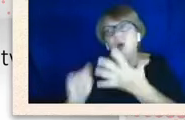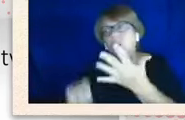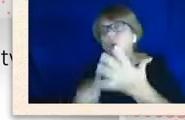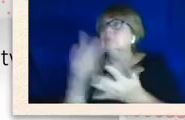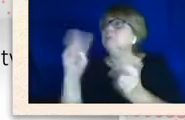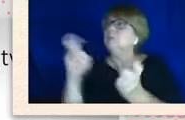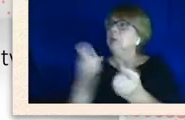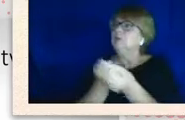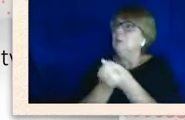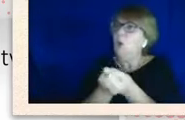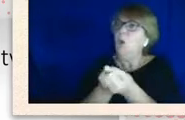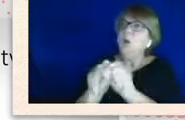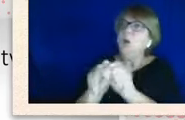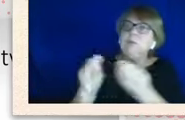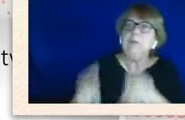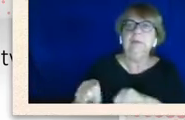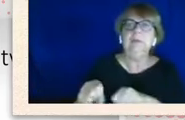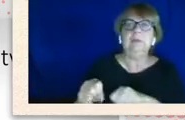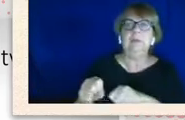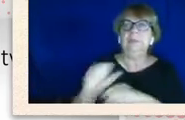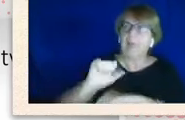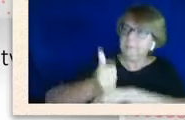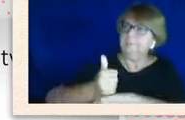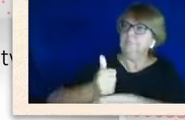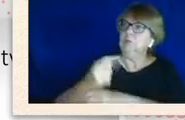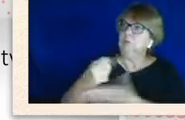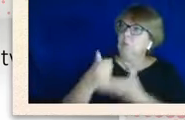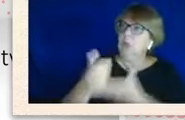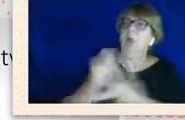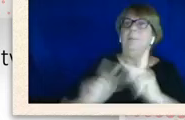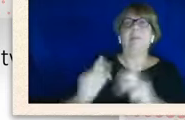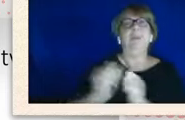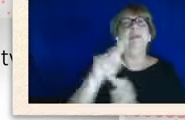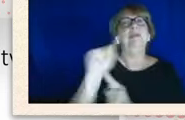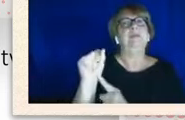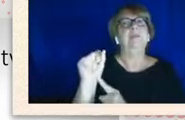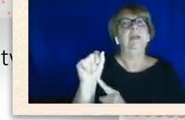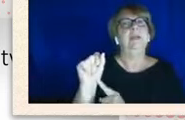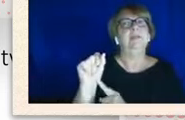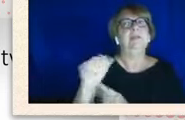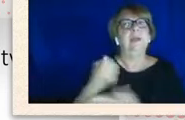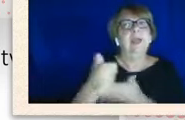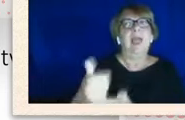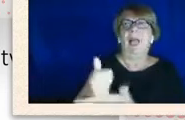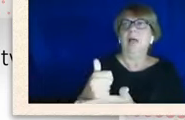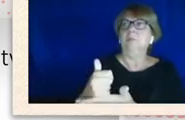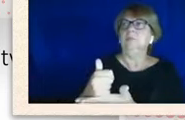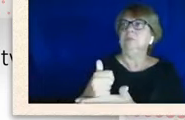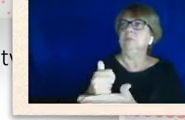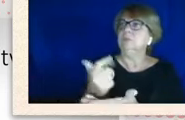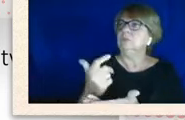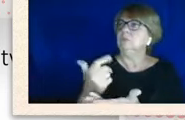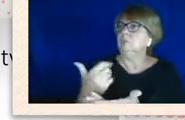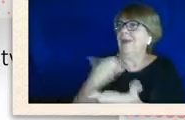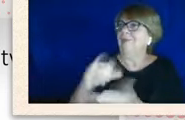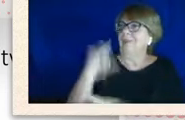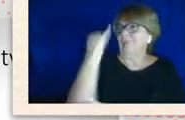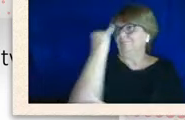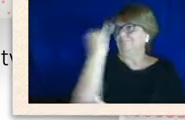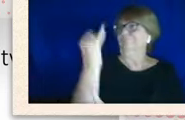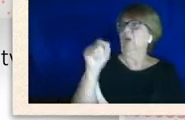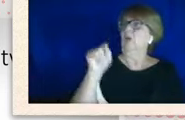systems that exist to assist people with disabilities, and helps together carry across the notion that voting